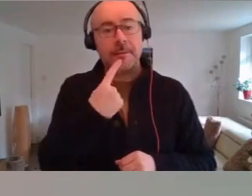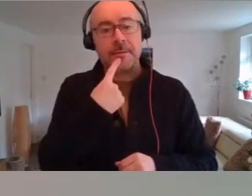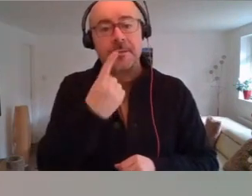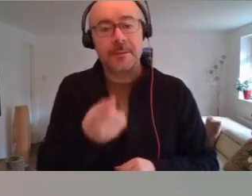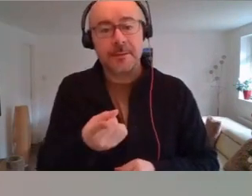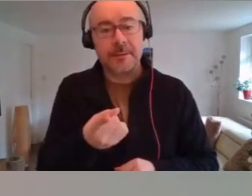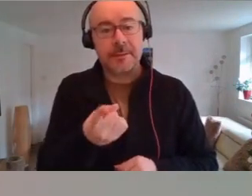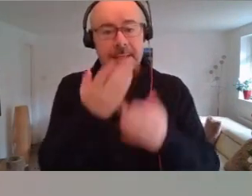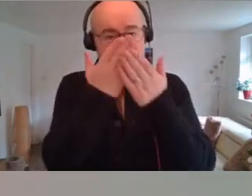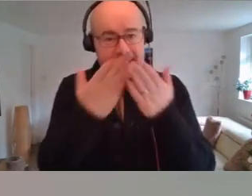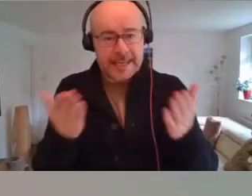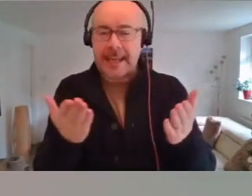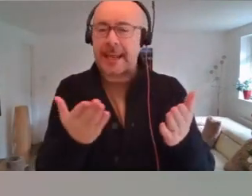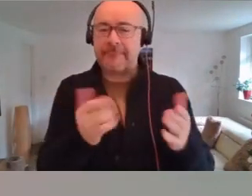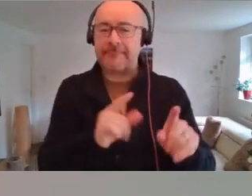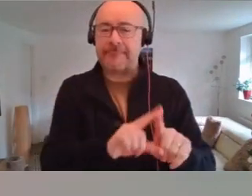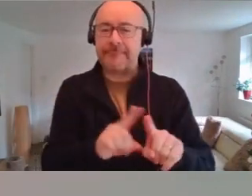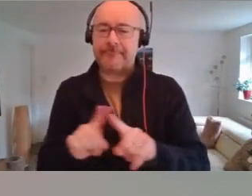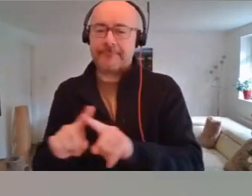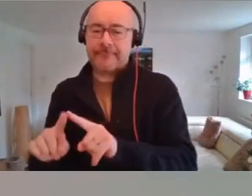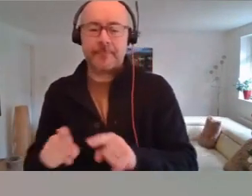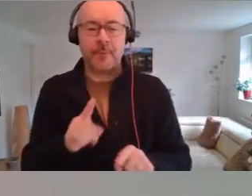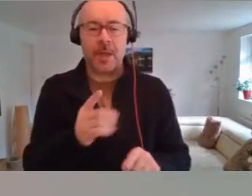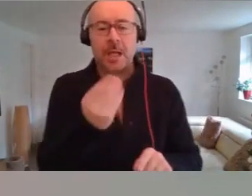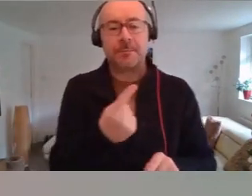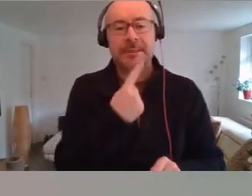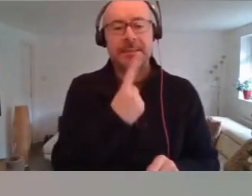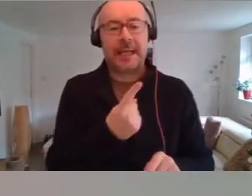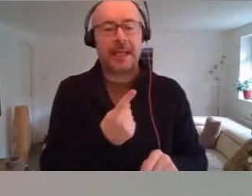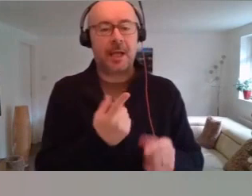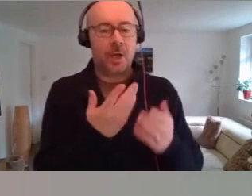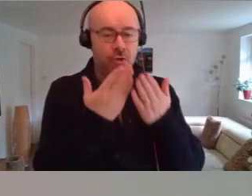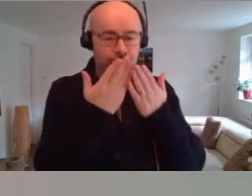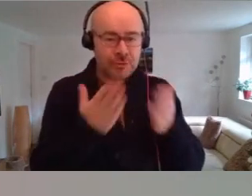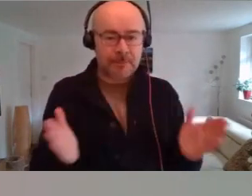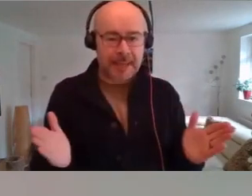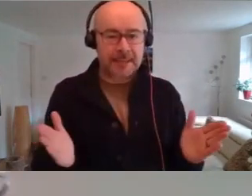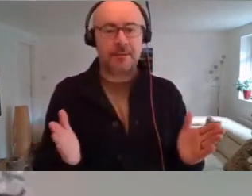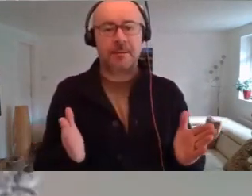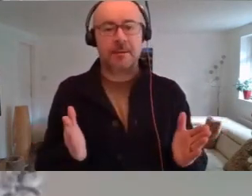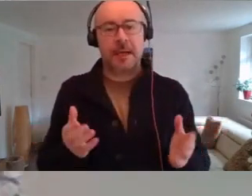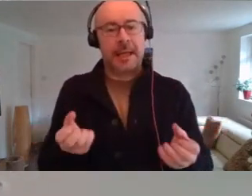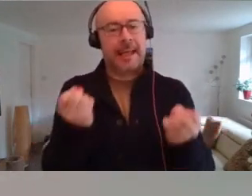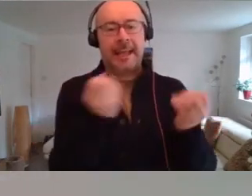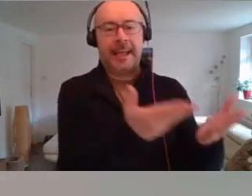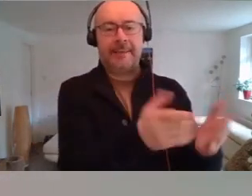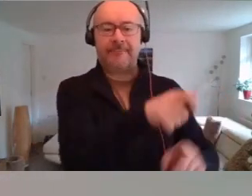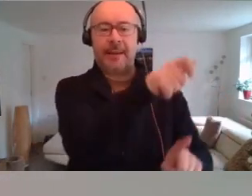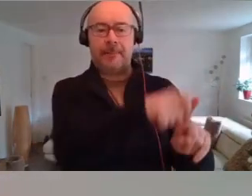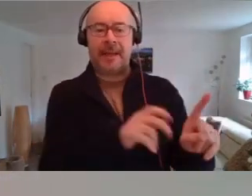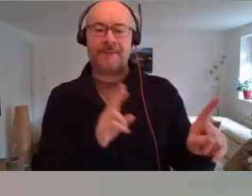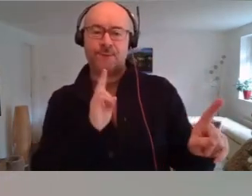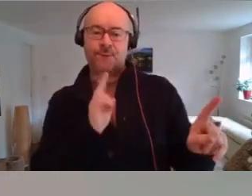People talked about respect, voice, fairness, recognition,